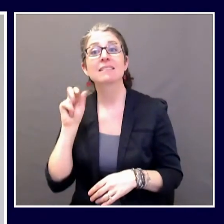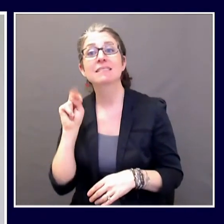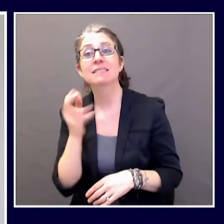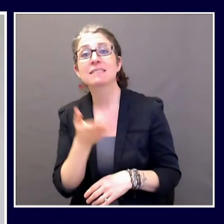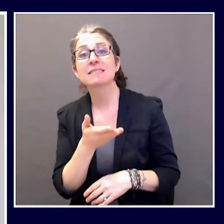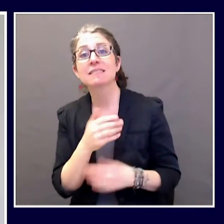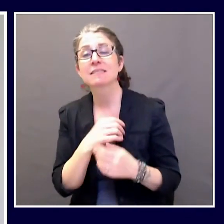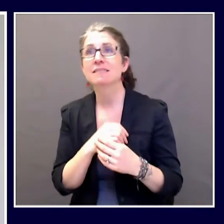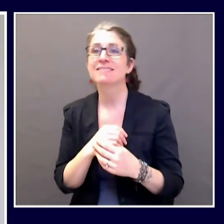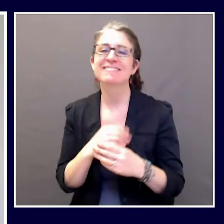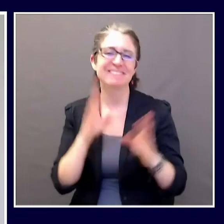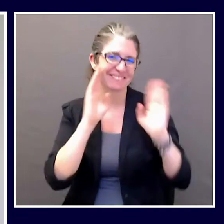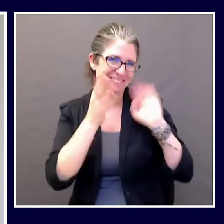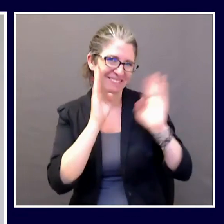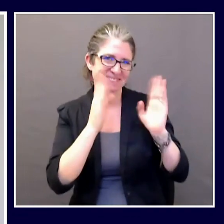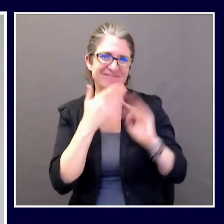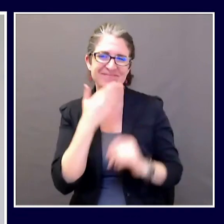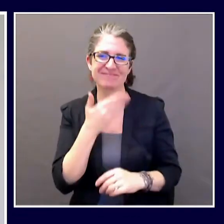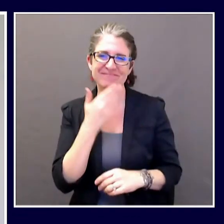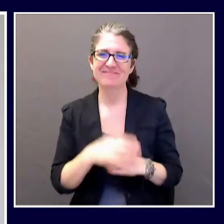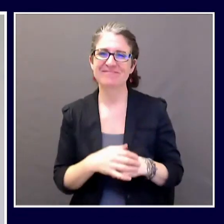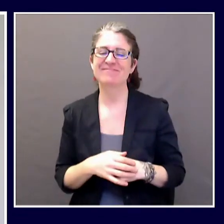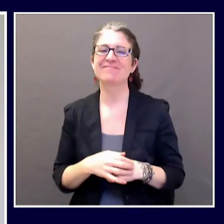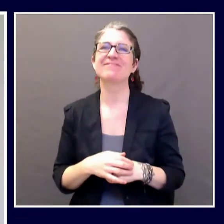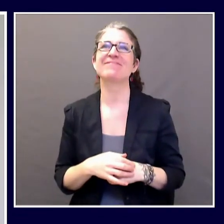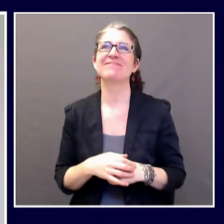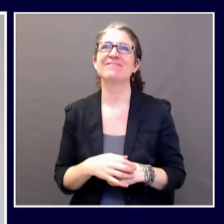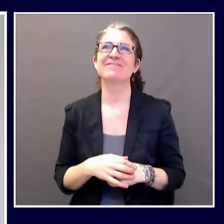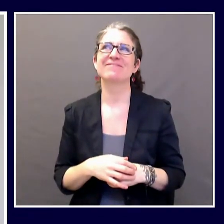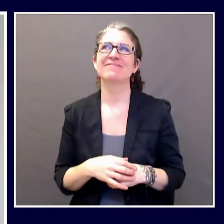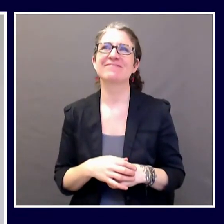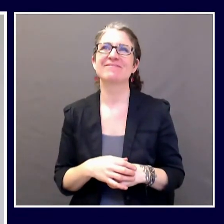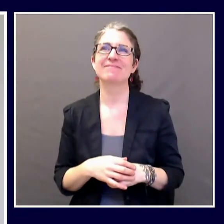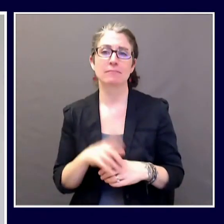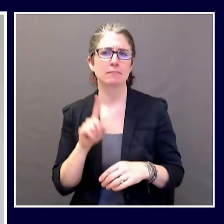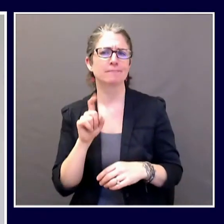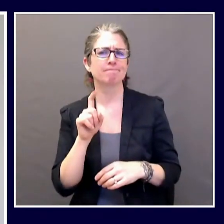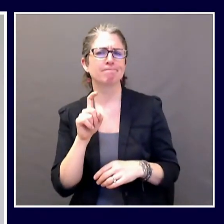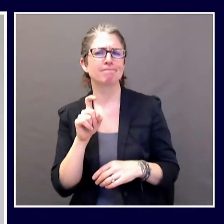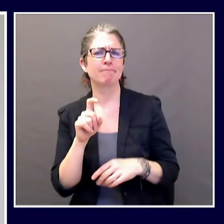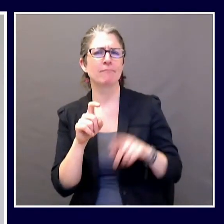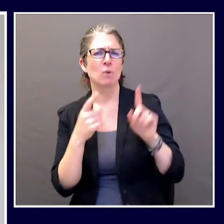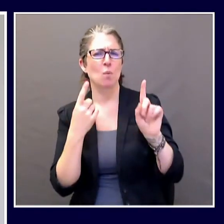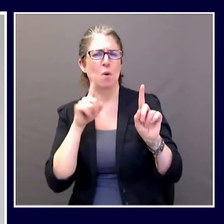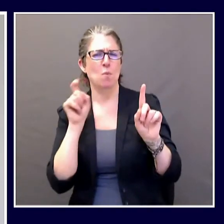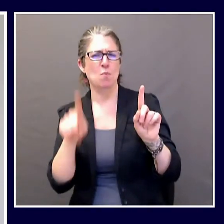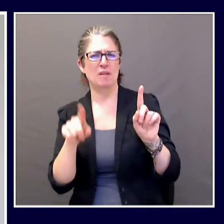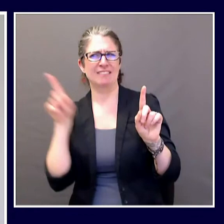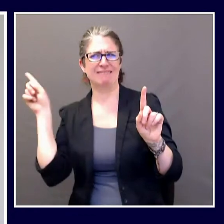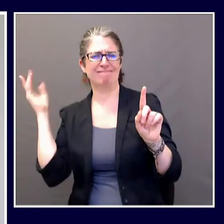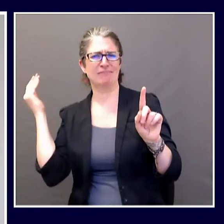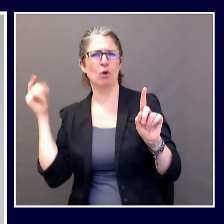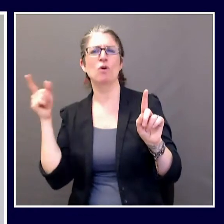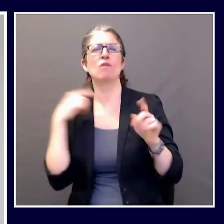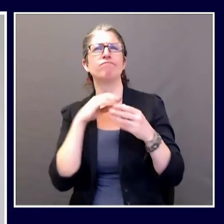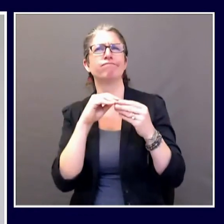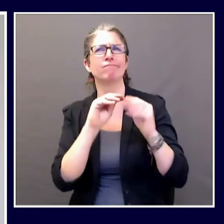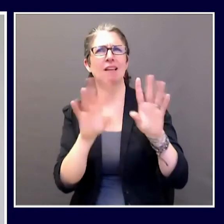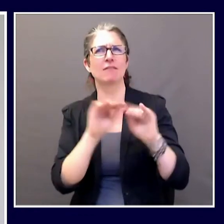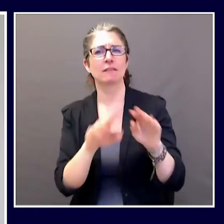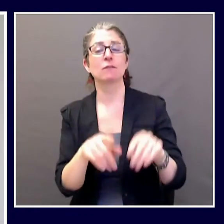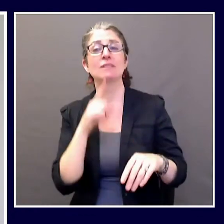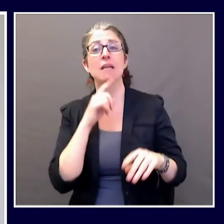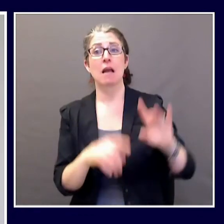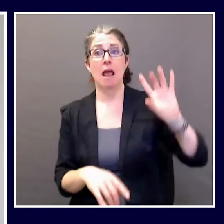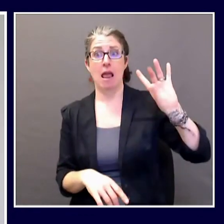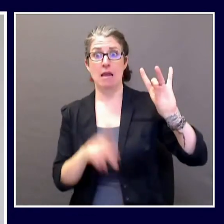Thanks so much for taking my question. So just to start, could you clarify one statistic for me? Is it 1 in 8 Mainers have now been fully vaccinated, or 1